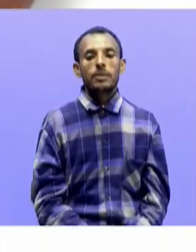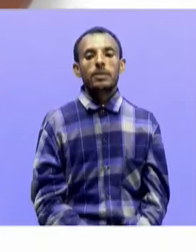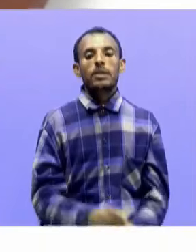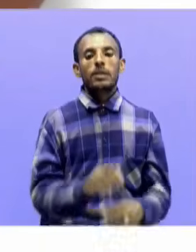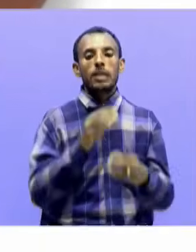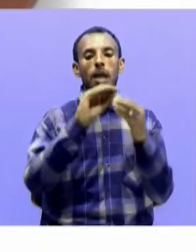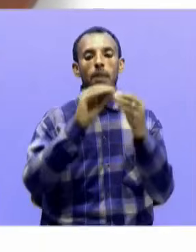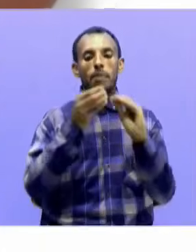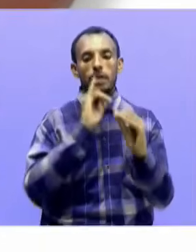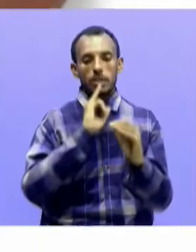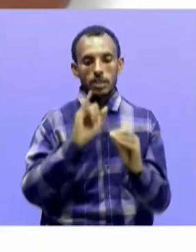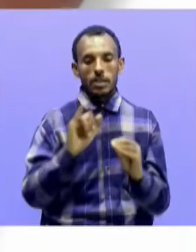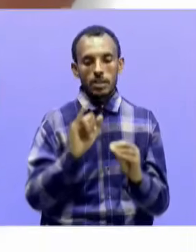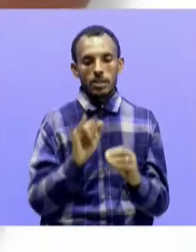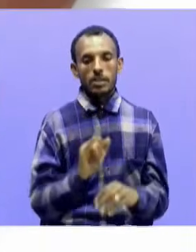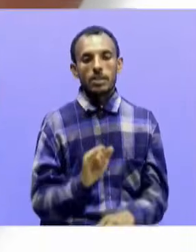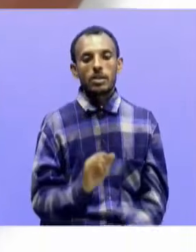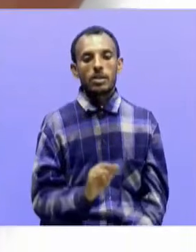is this,